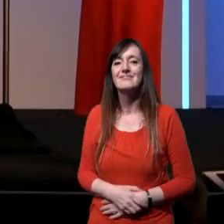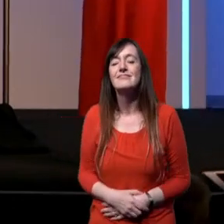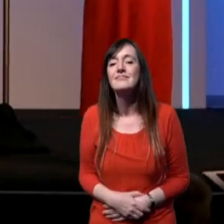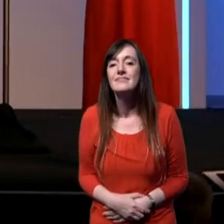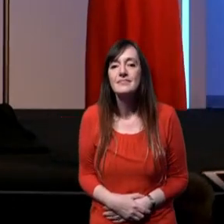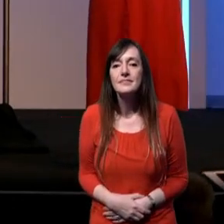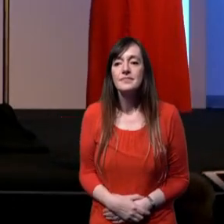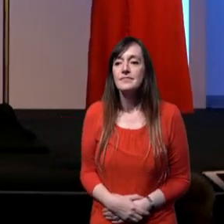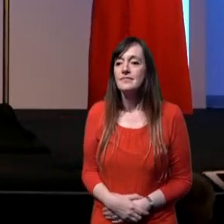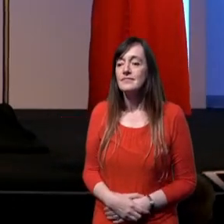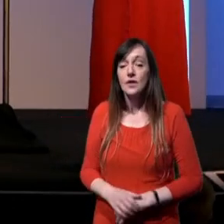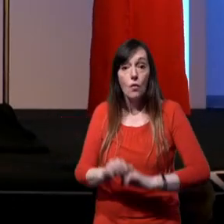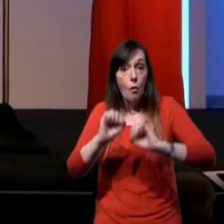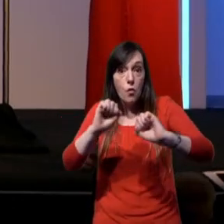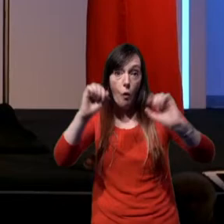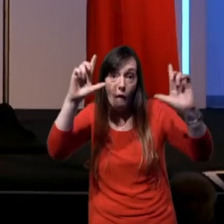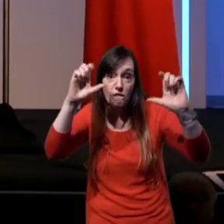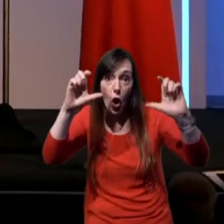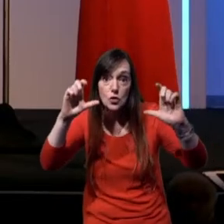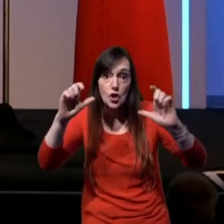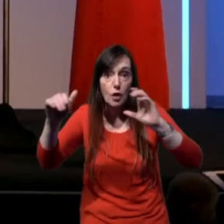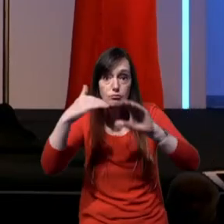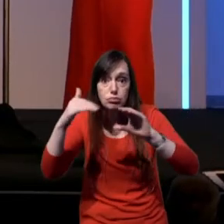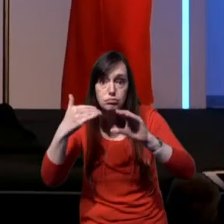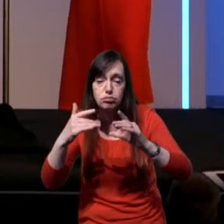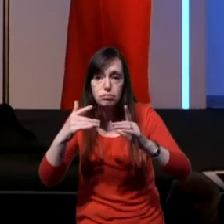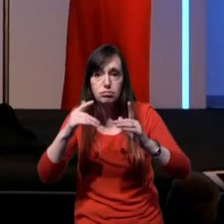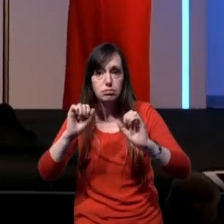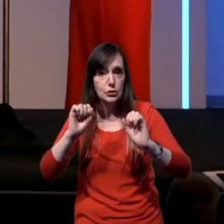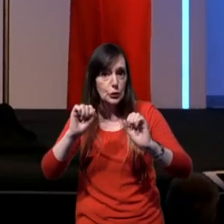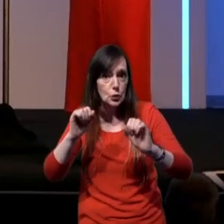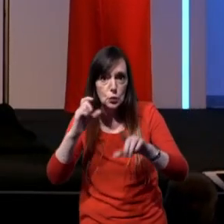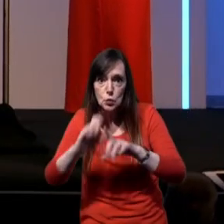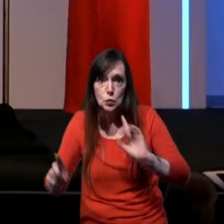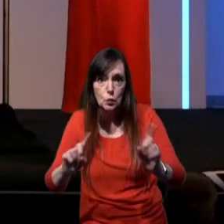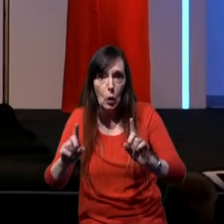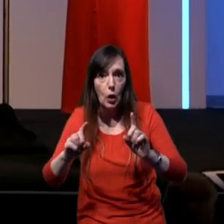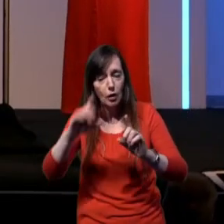from you too. Please do send in photos. Let us know what you've been up to. And as always, we've